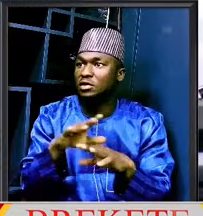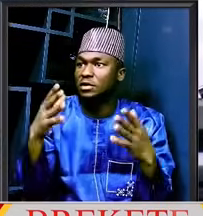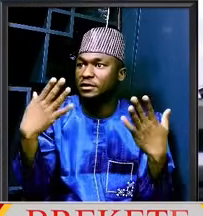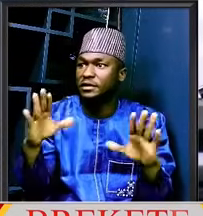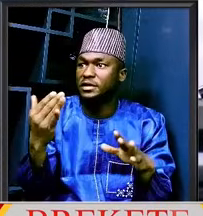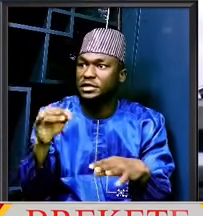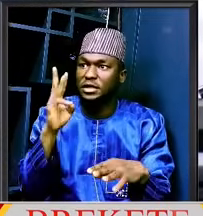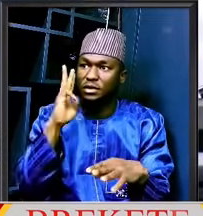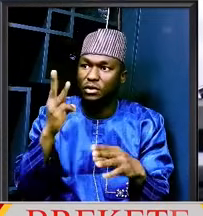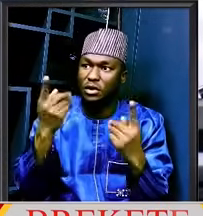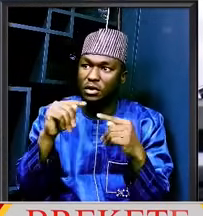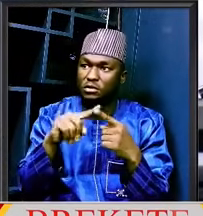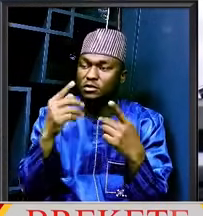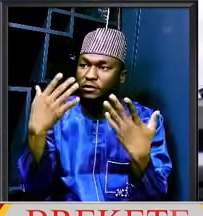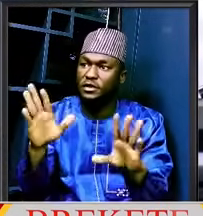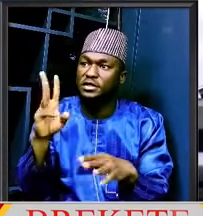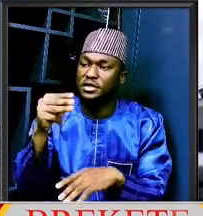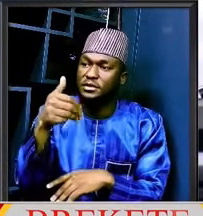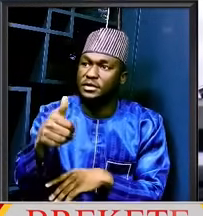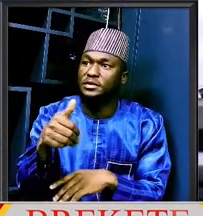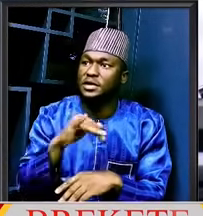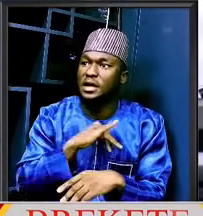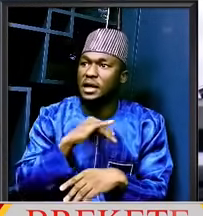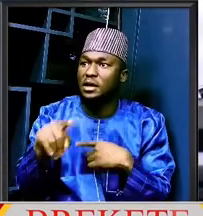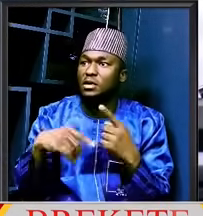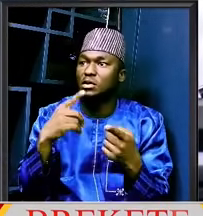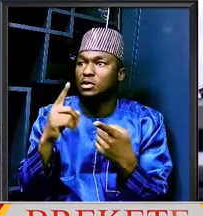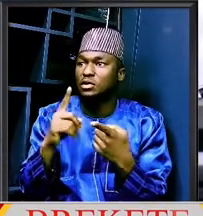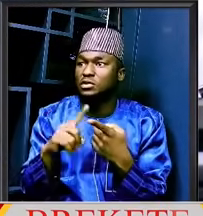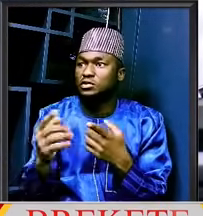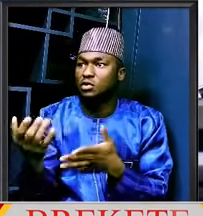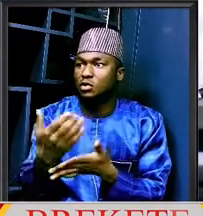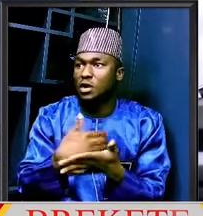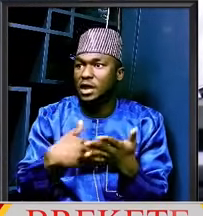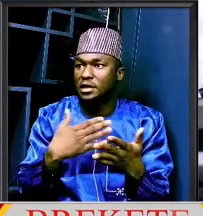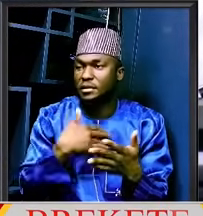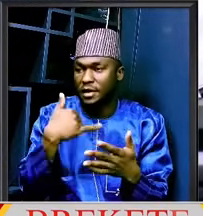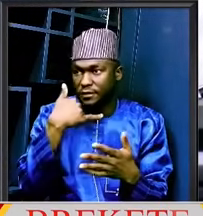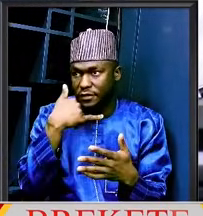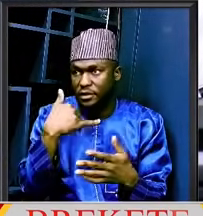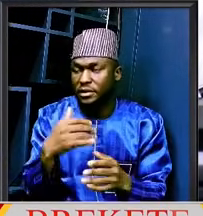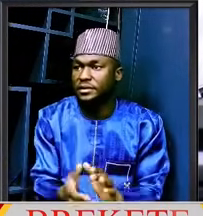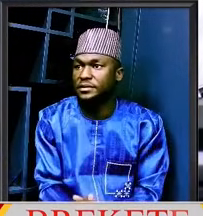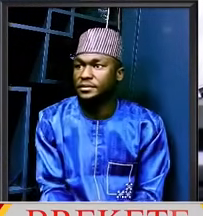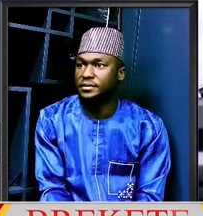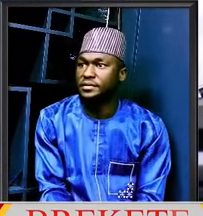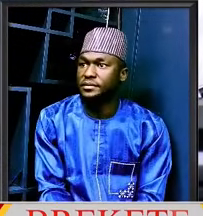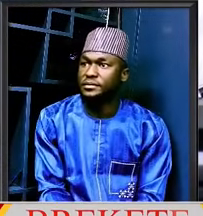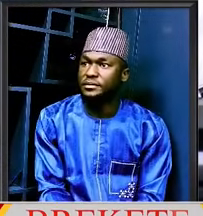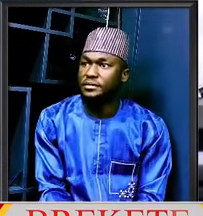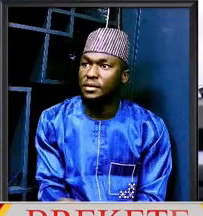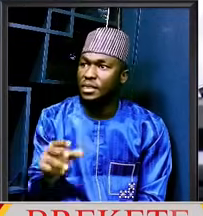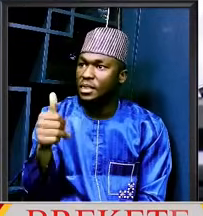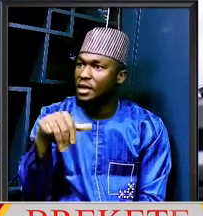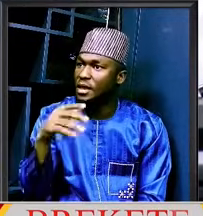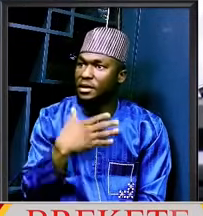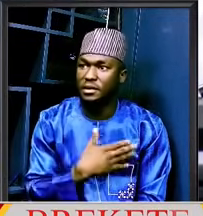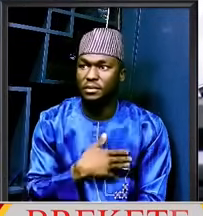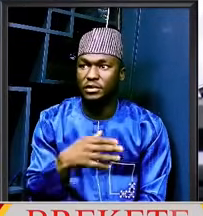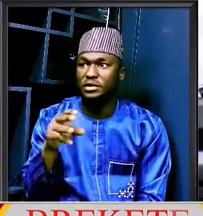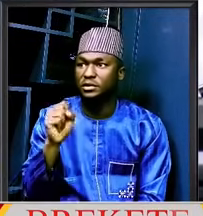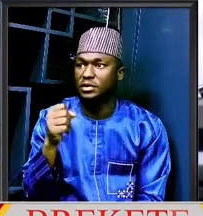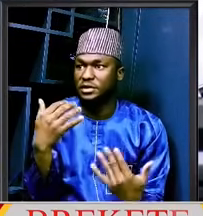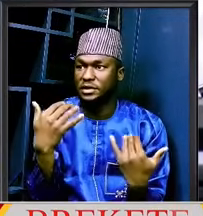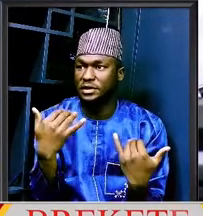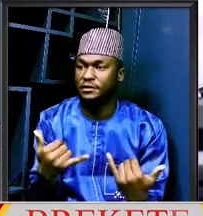it. So I just went again and carried my phone. Was your brother around that day? Yes, sir. Okay. Everybody was still around. The